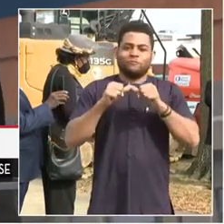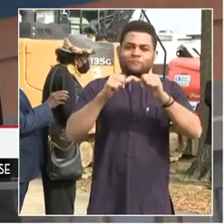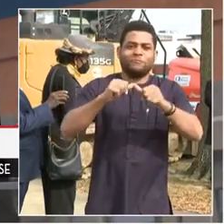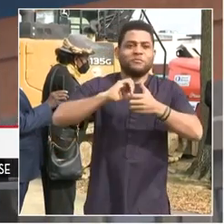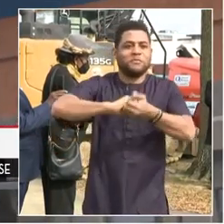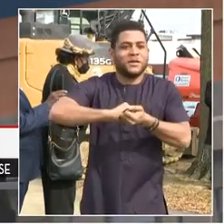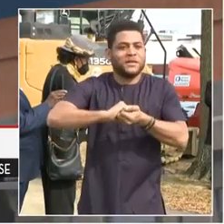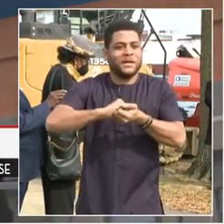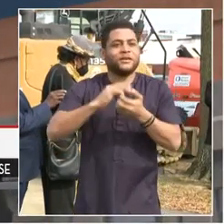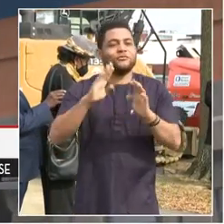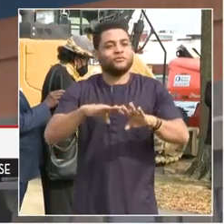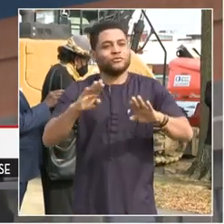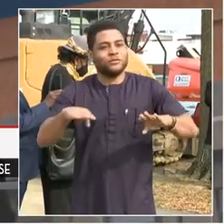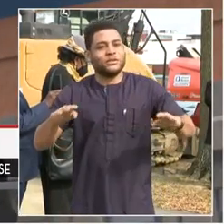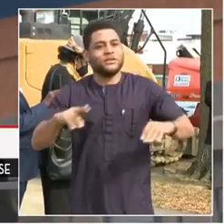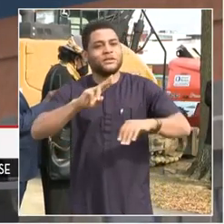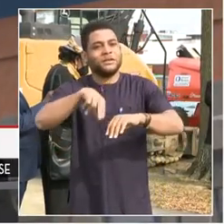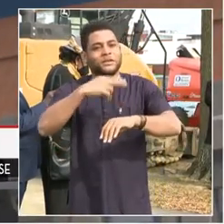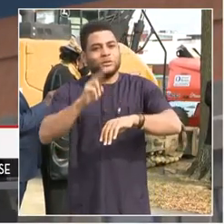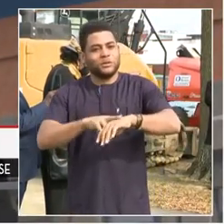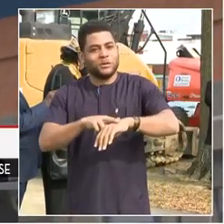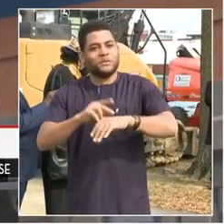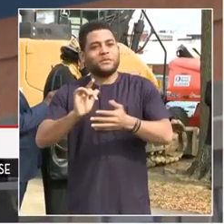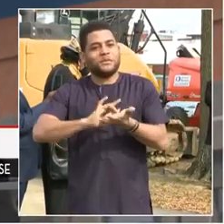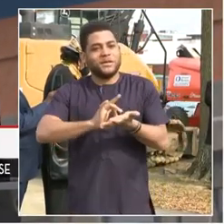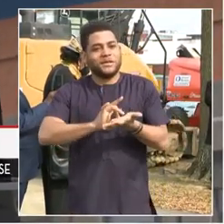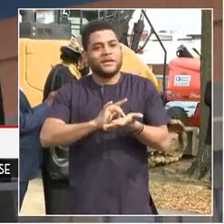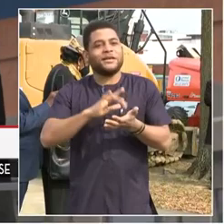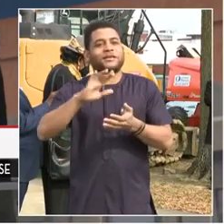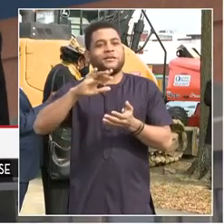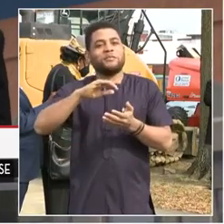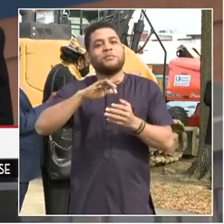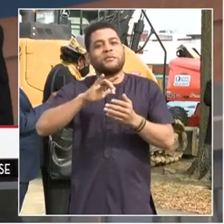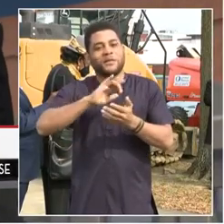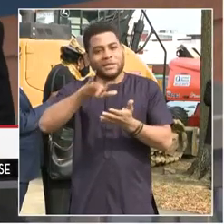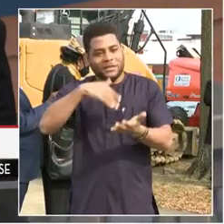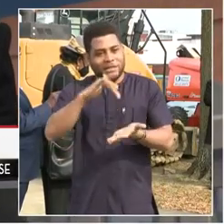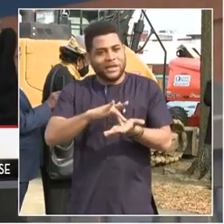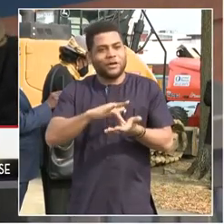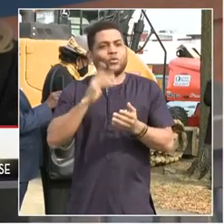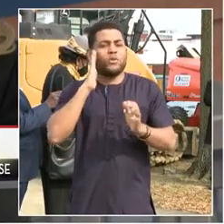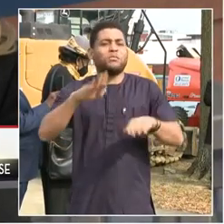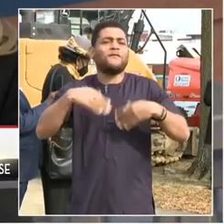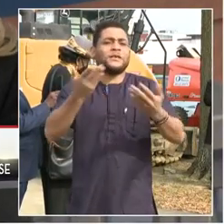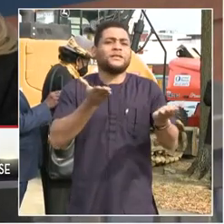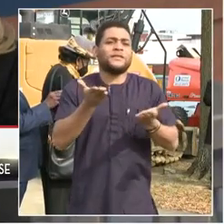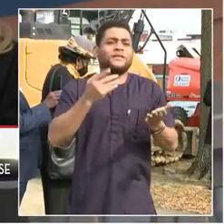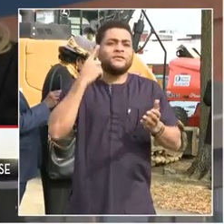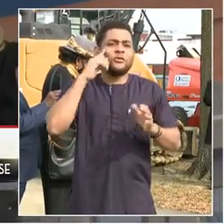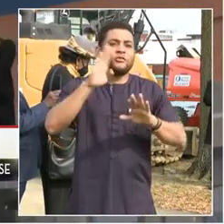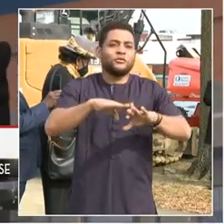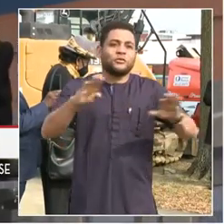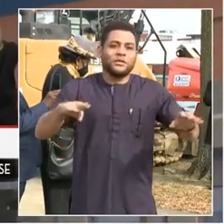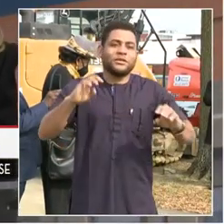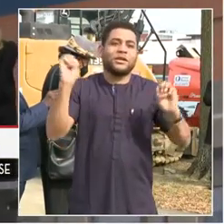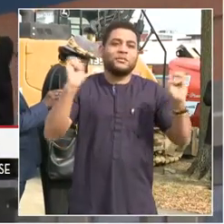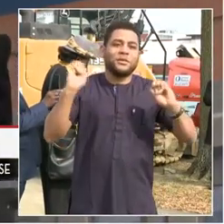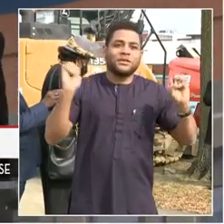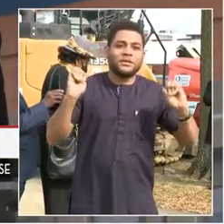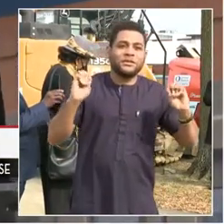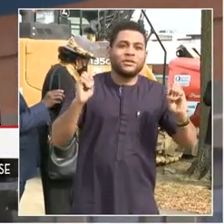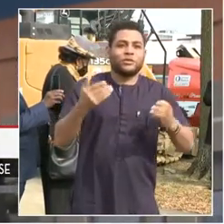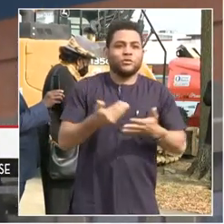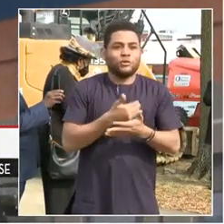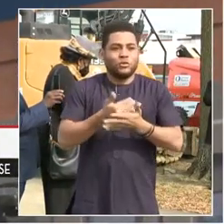delivery of high-quality services to include pediatric emergencies, well baby care, and neonatal intensive care east of the